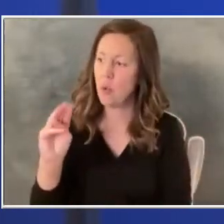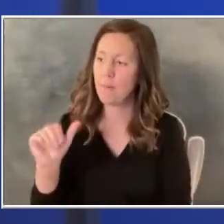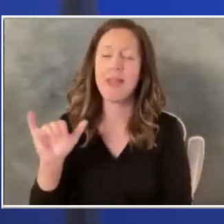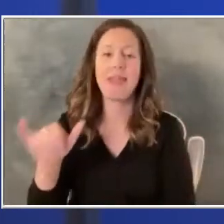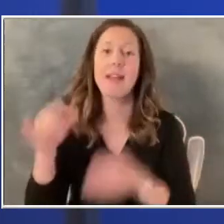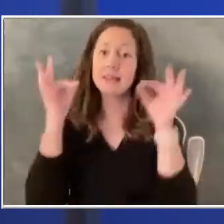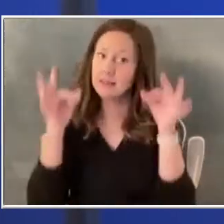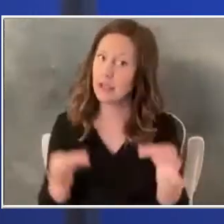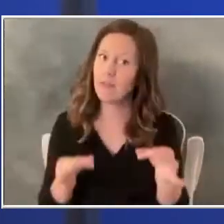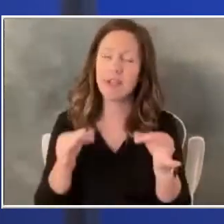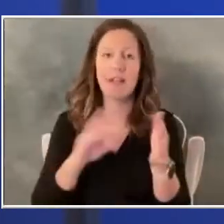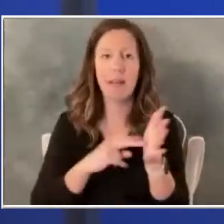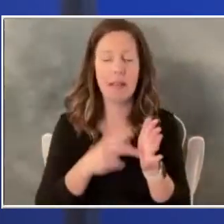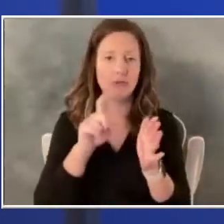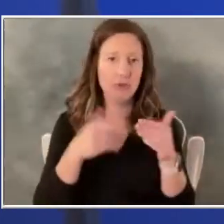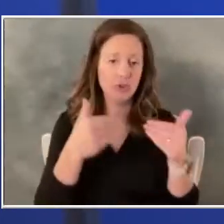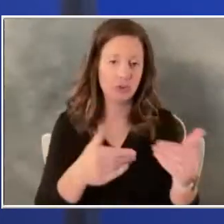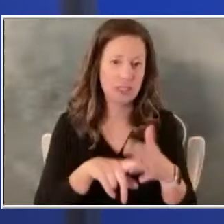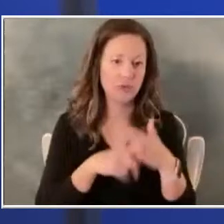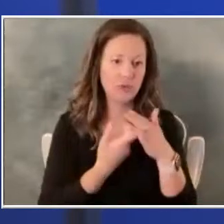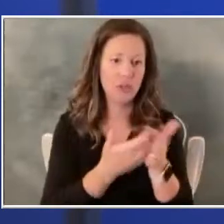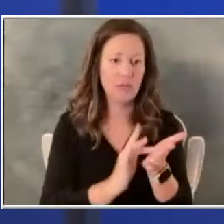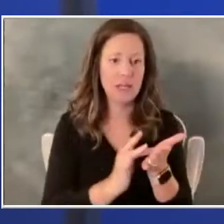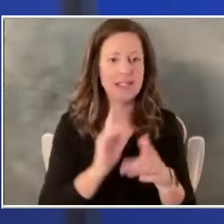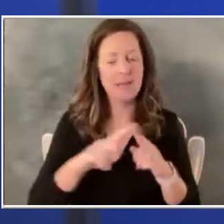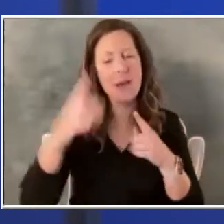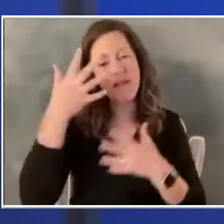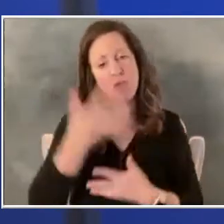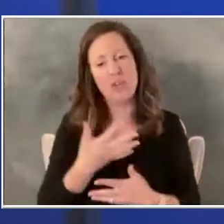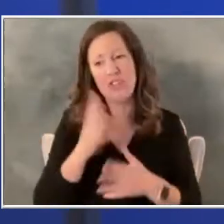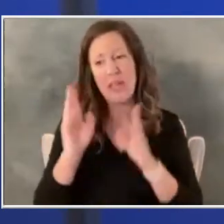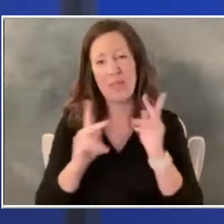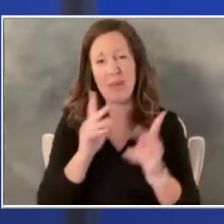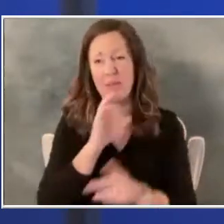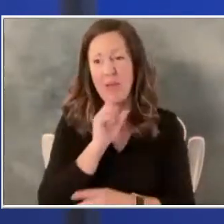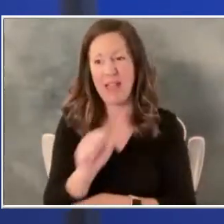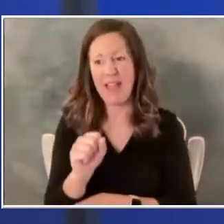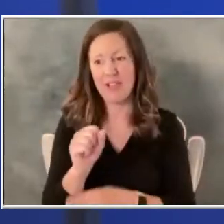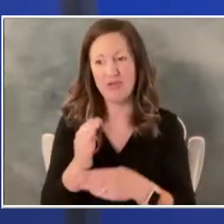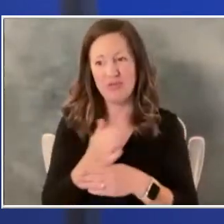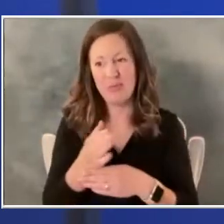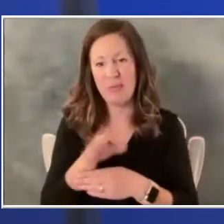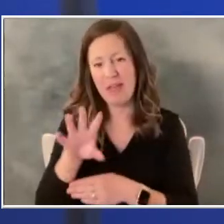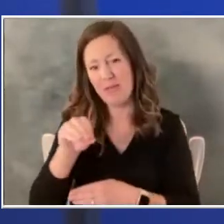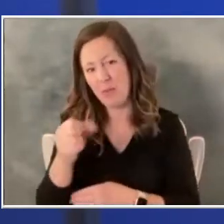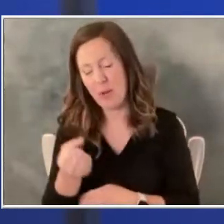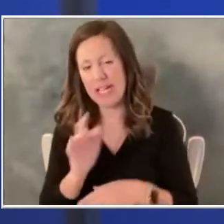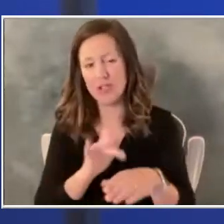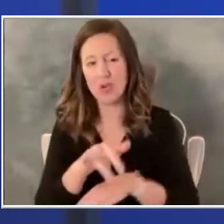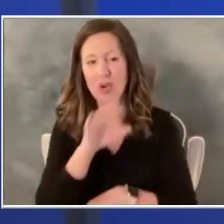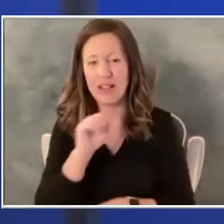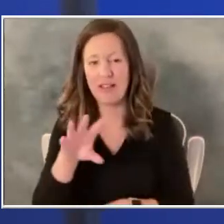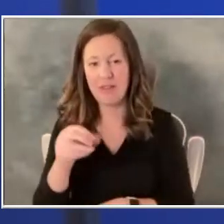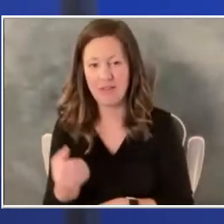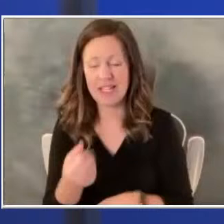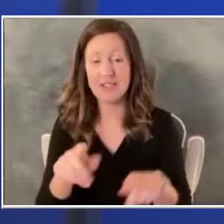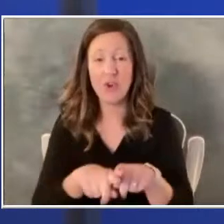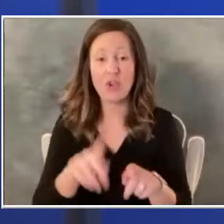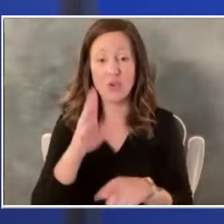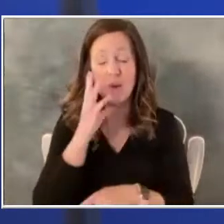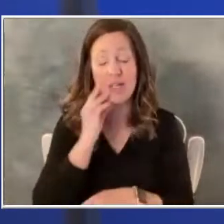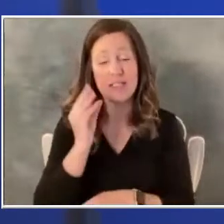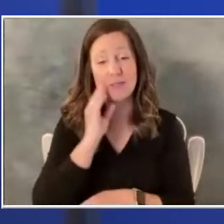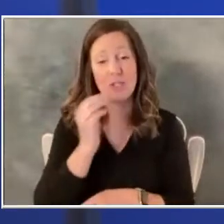Oftentimes, unfortunately, these people are in their mid-40s to early 50s. They're going through menopause transition. They already have hot